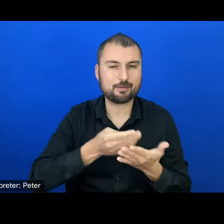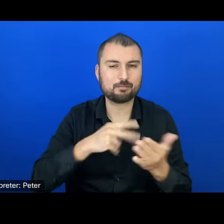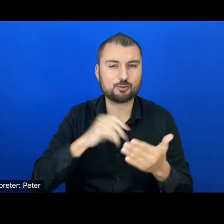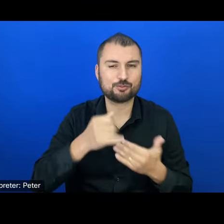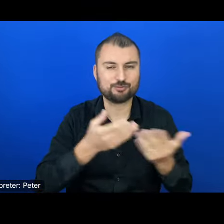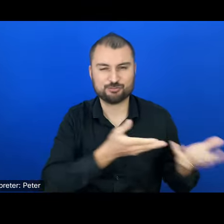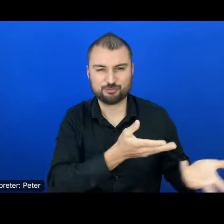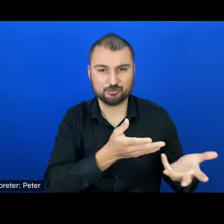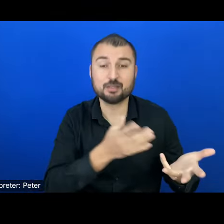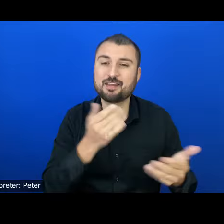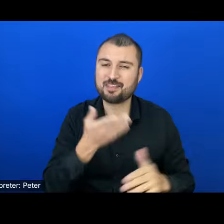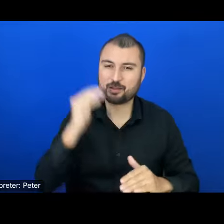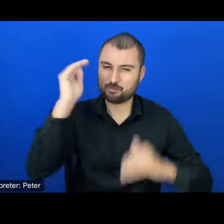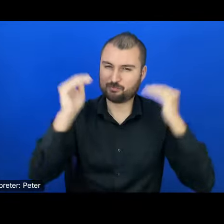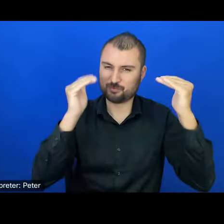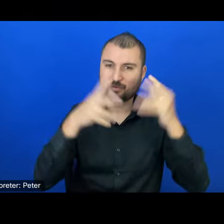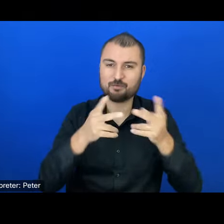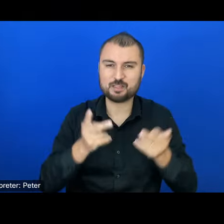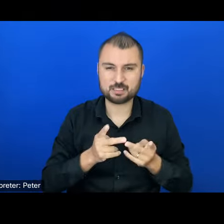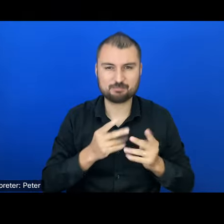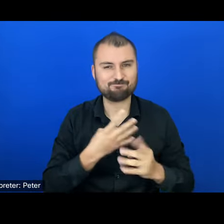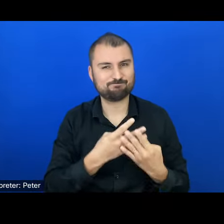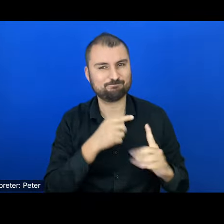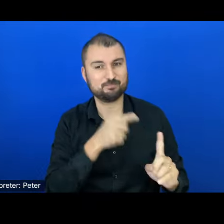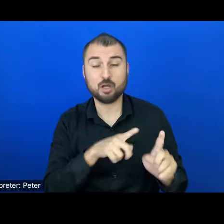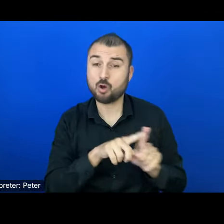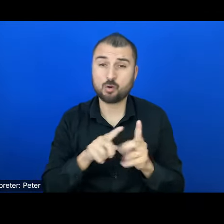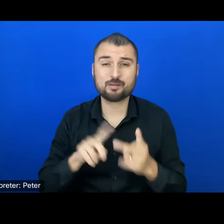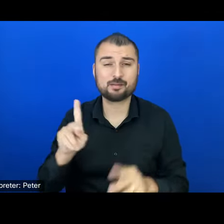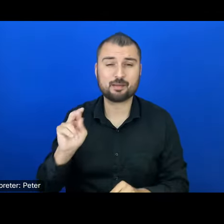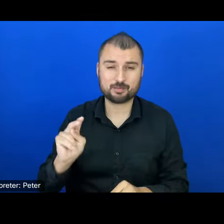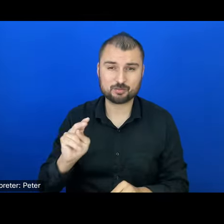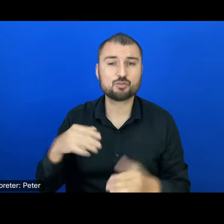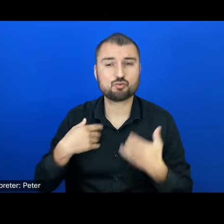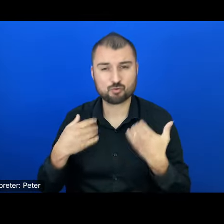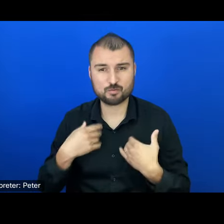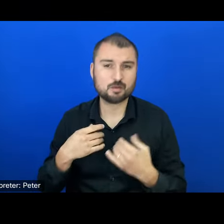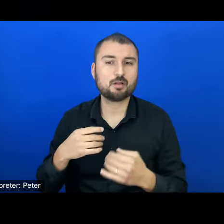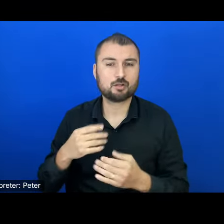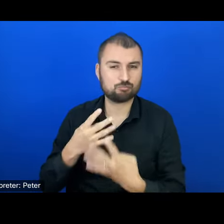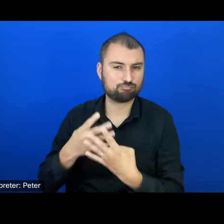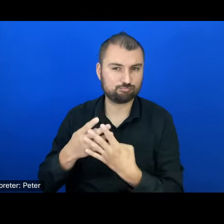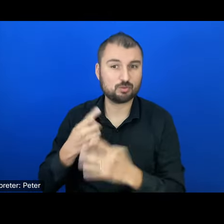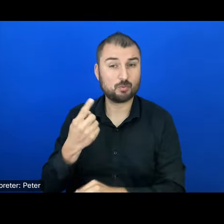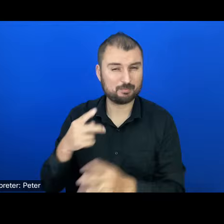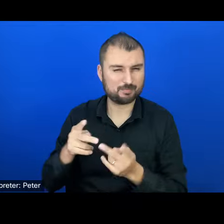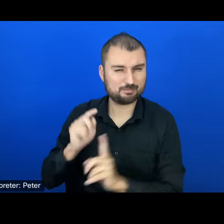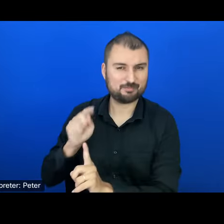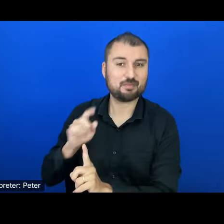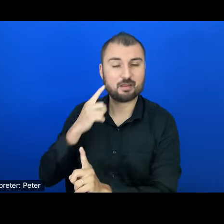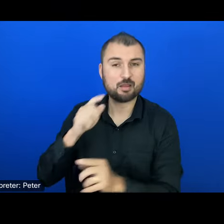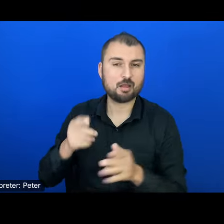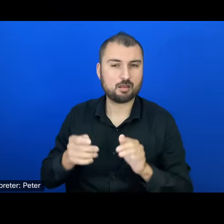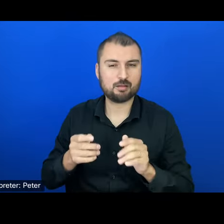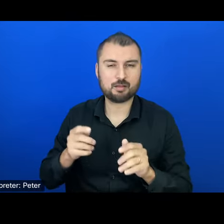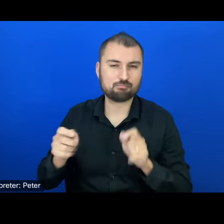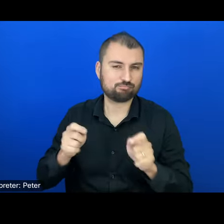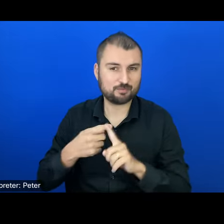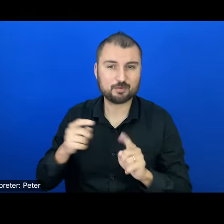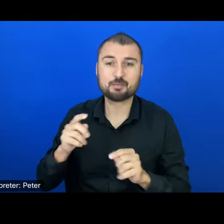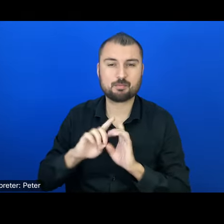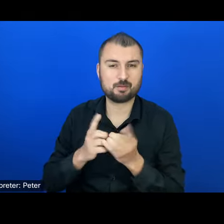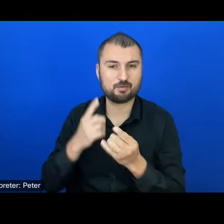at the adult facilities. For the Kansas Juvenile Correctional Complex, the one juvenile facility operated by the Department of Corrections,